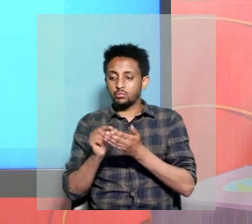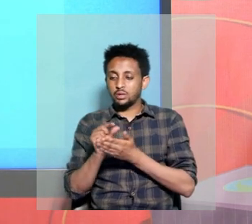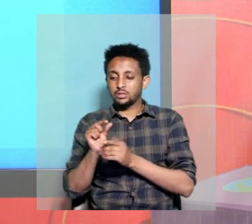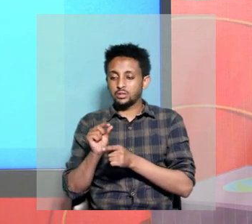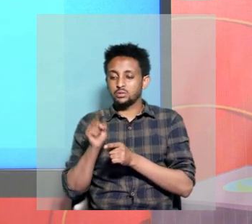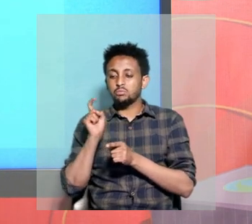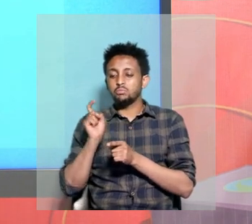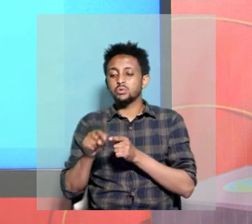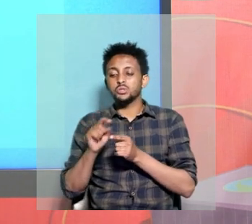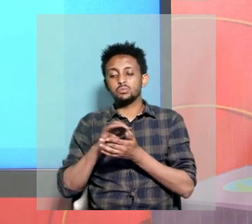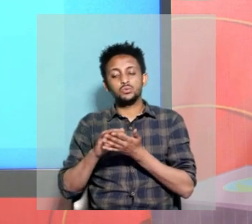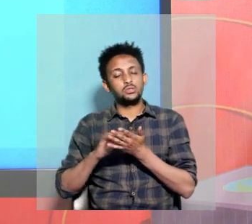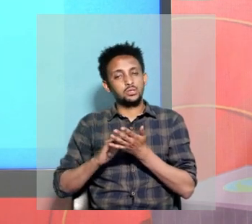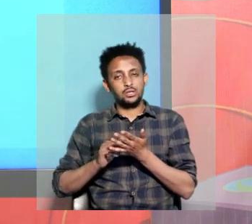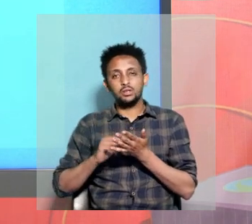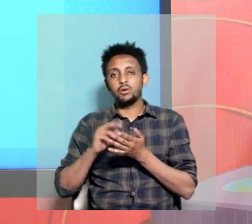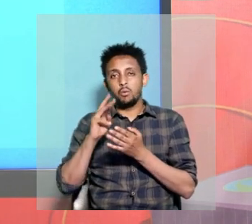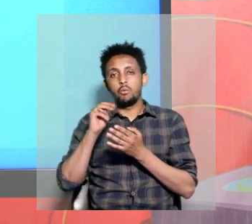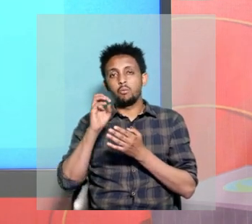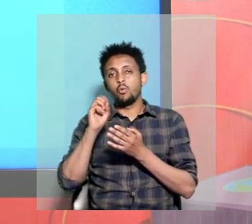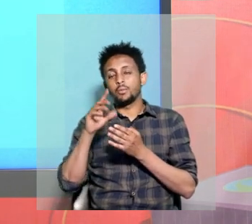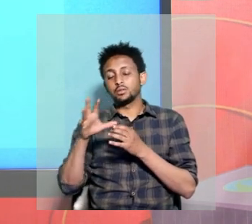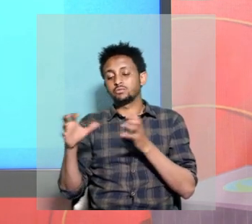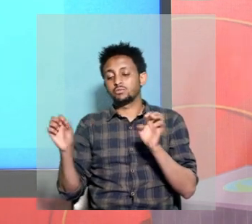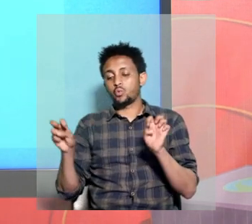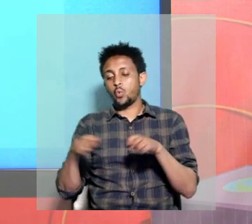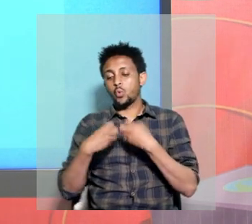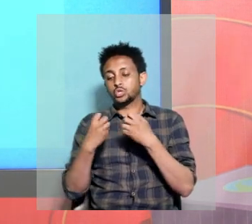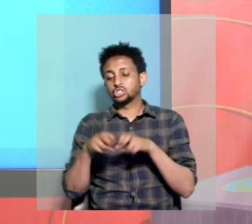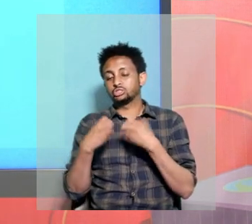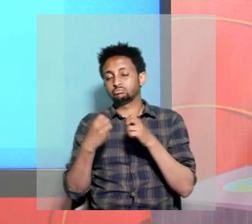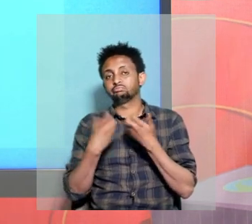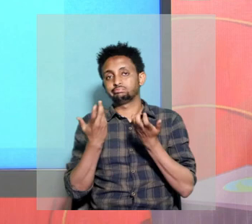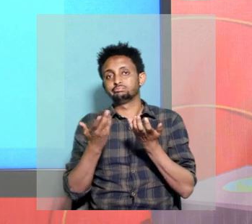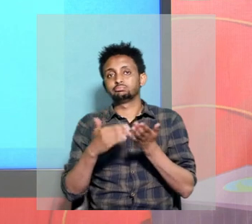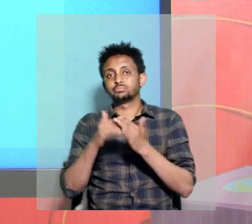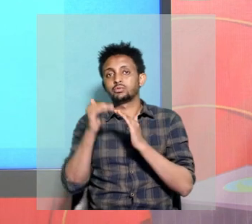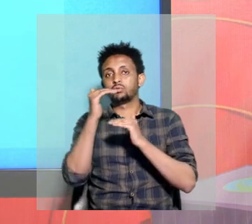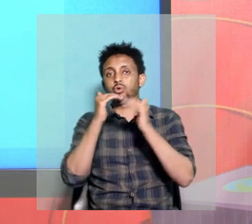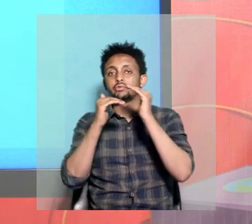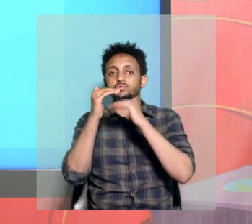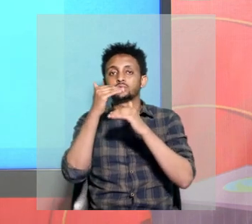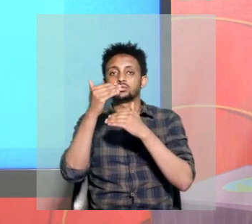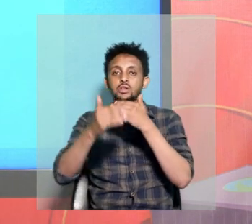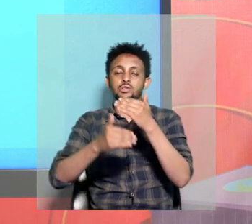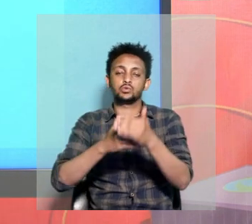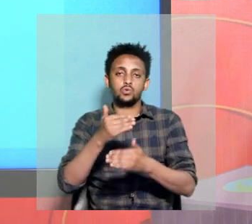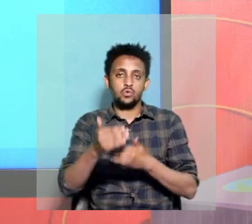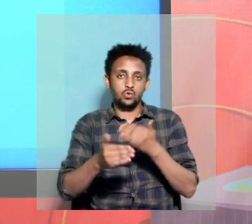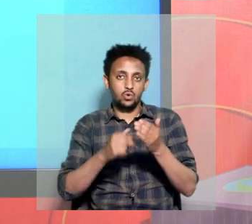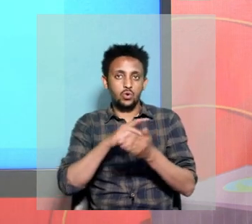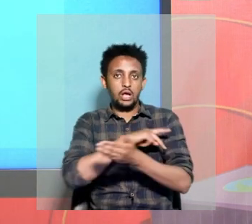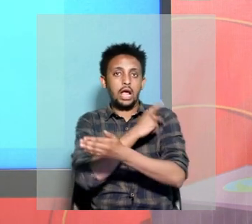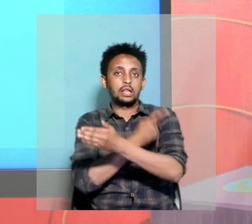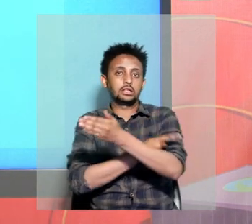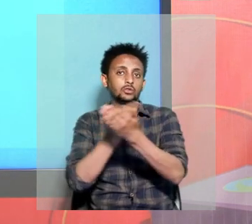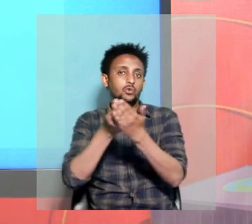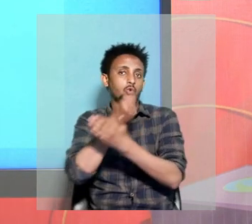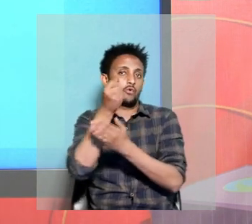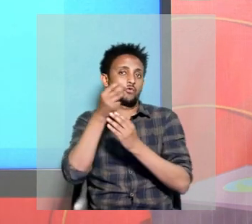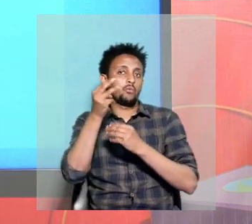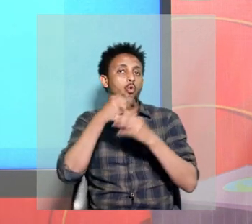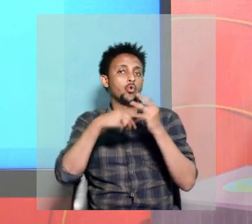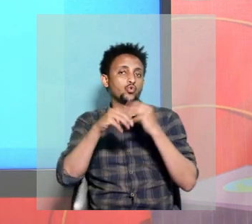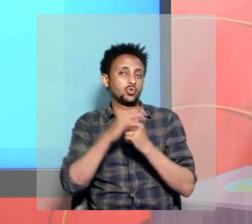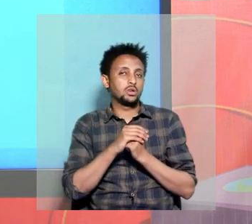particles, it's possible to study about the momentum, the collision, the kinetic energy, the velocity, and so on, so that you have a kinetic theory of